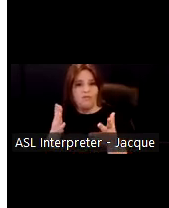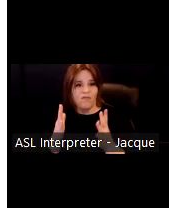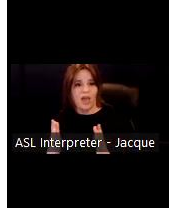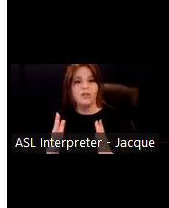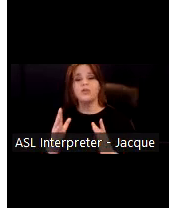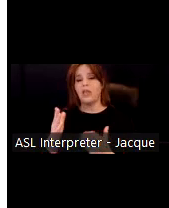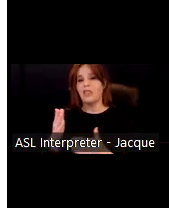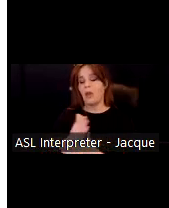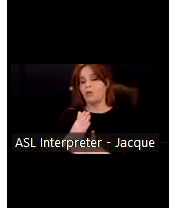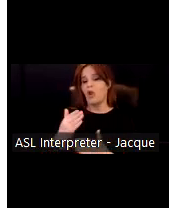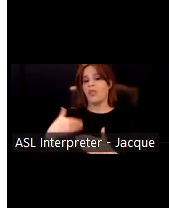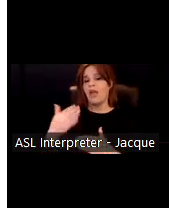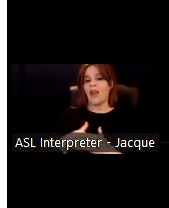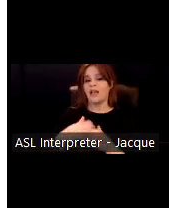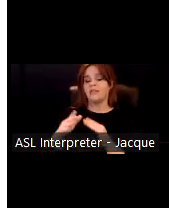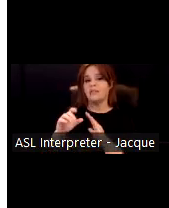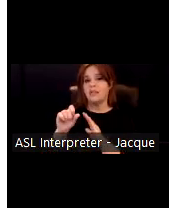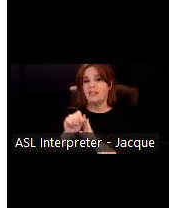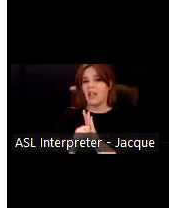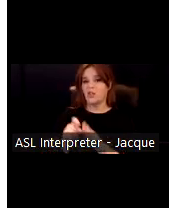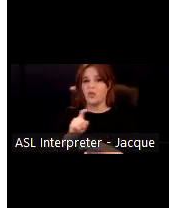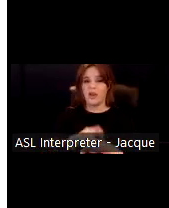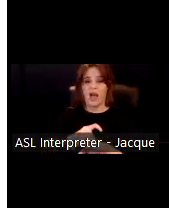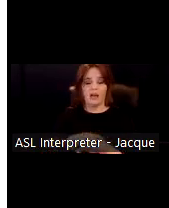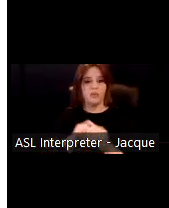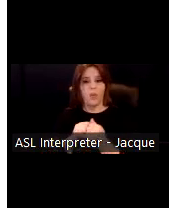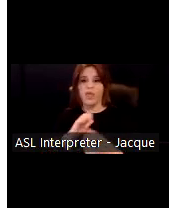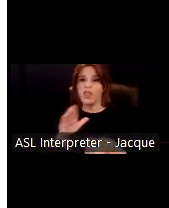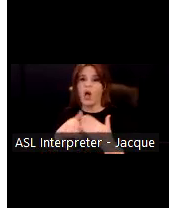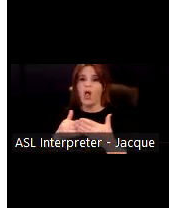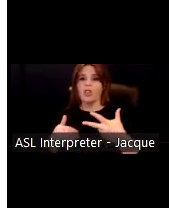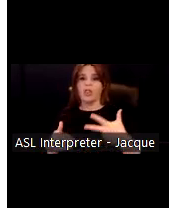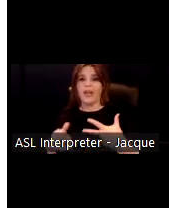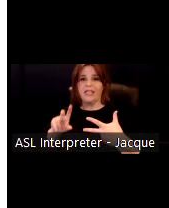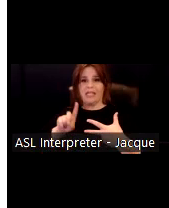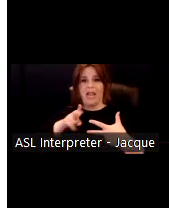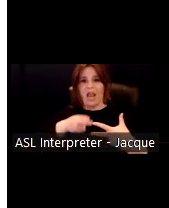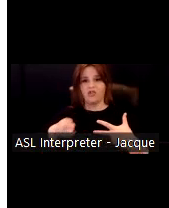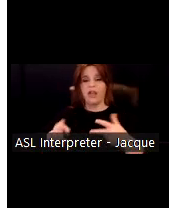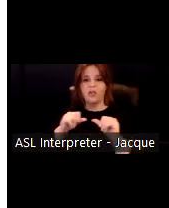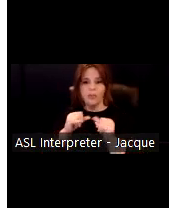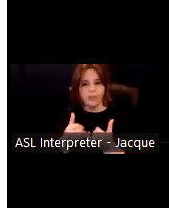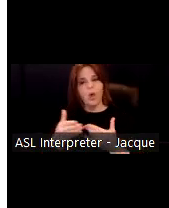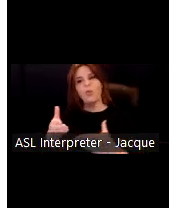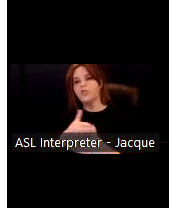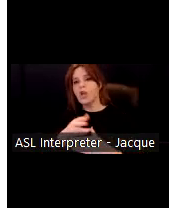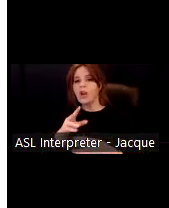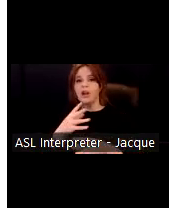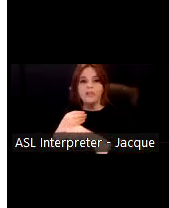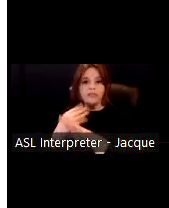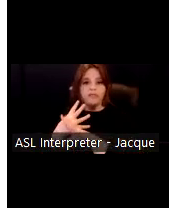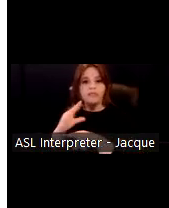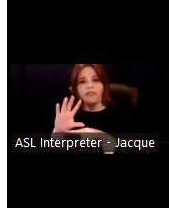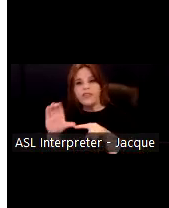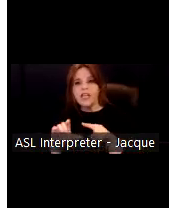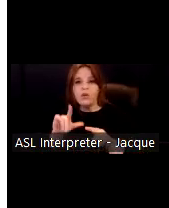or times for a welcome session with all 3 DHH agencies, and would share the video link, flyer, other